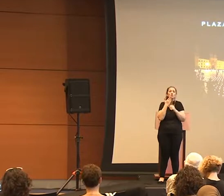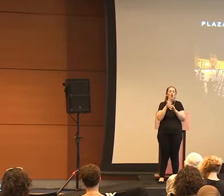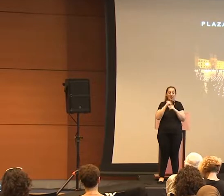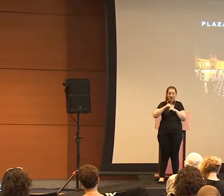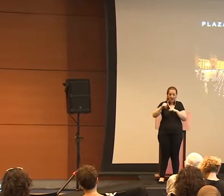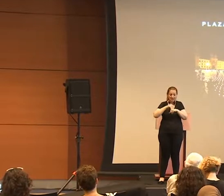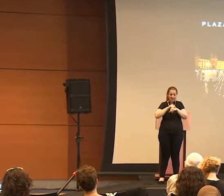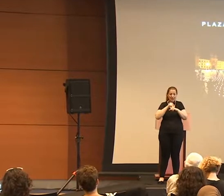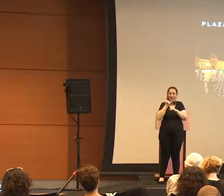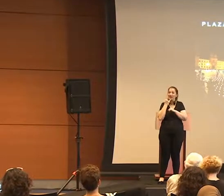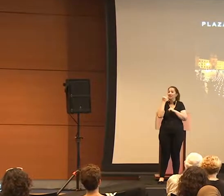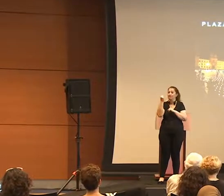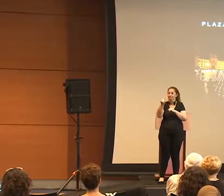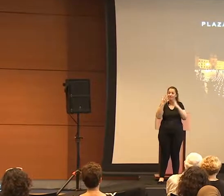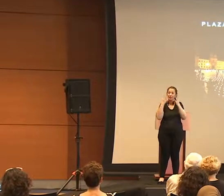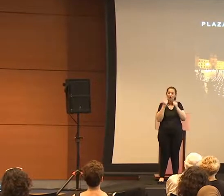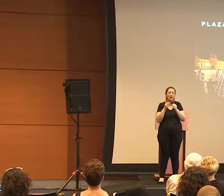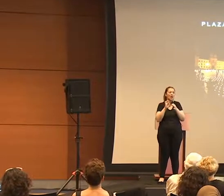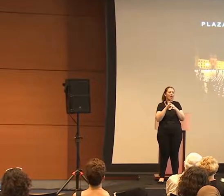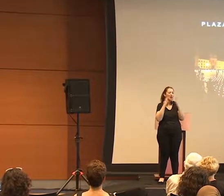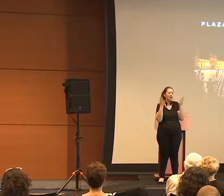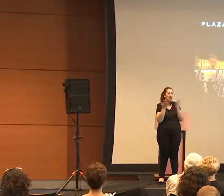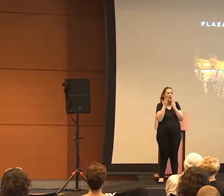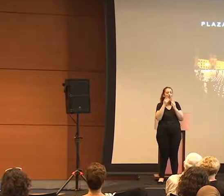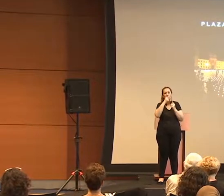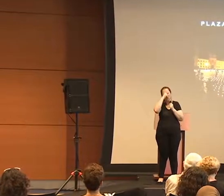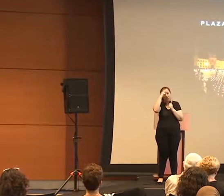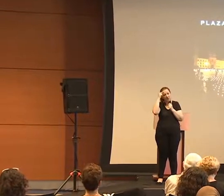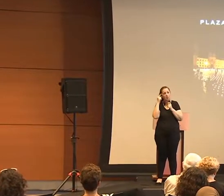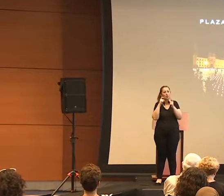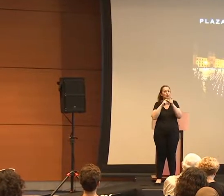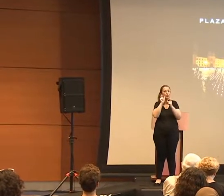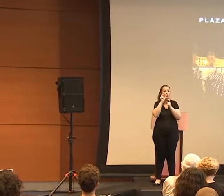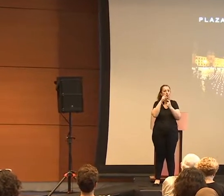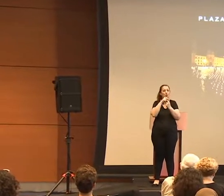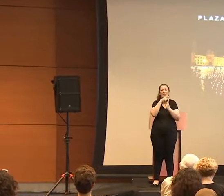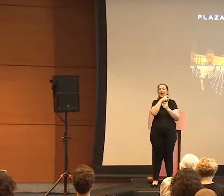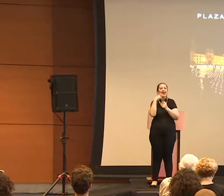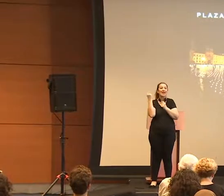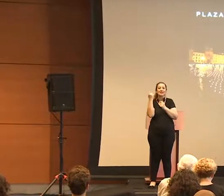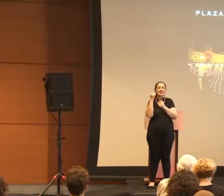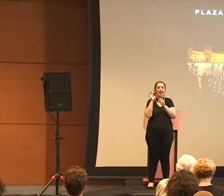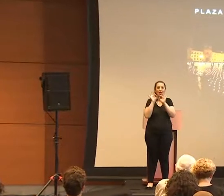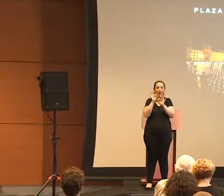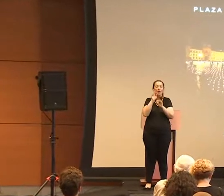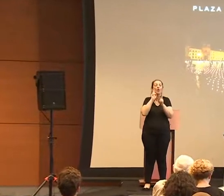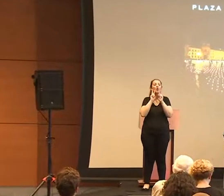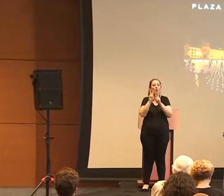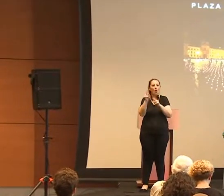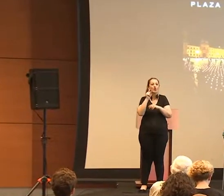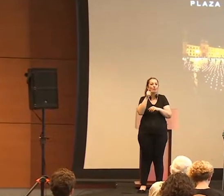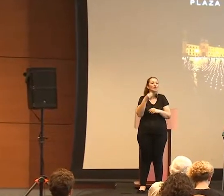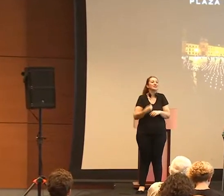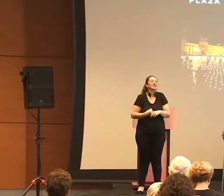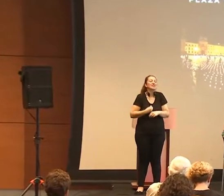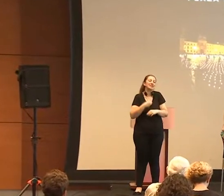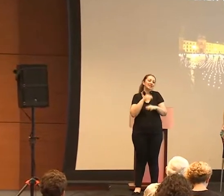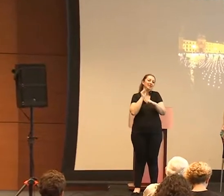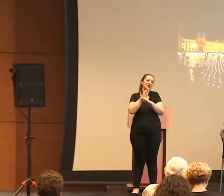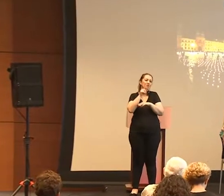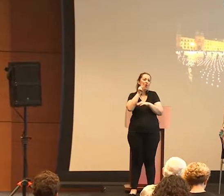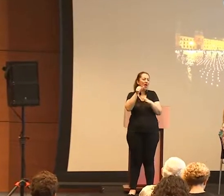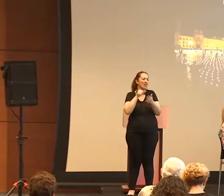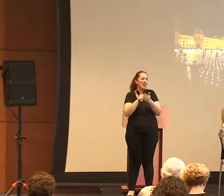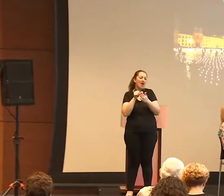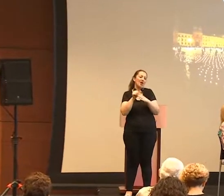there anymore i re visited it recently and i'm thinking i was lucky i had the chance to see the